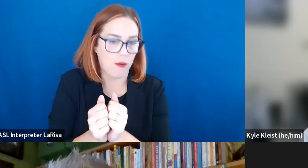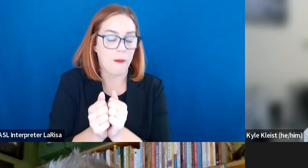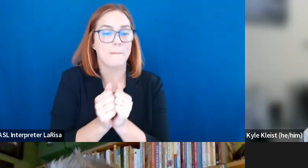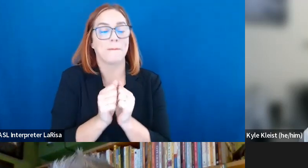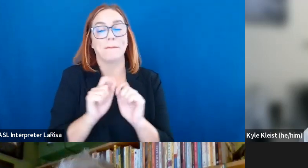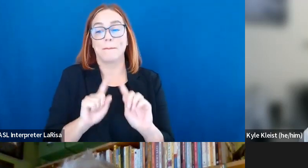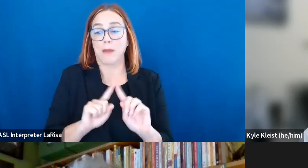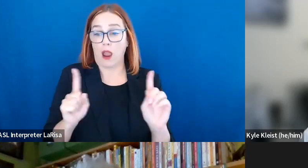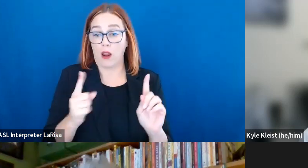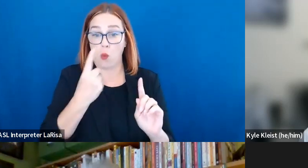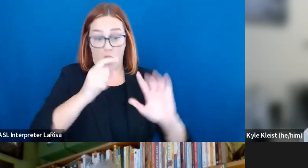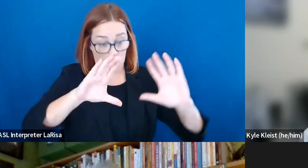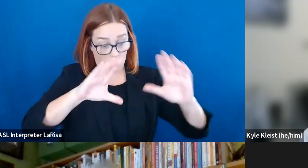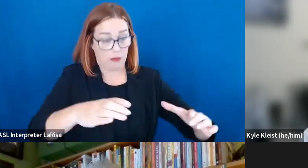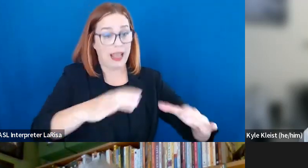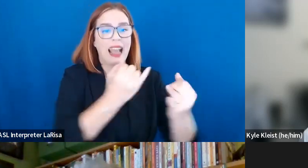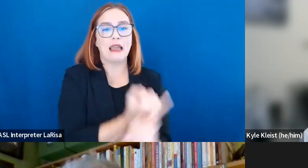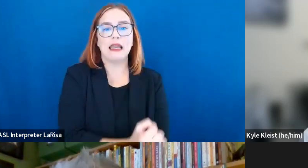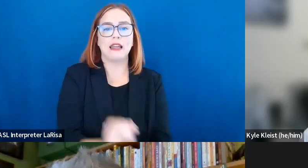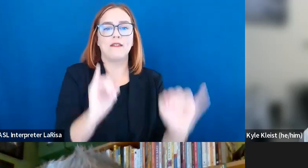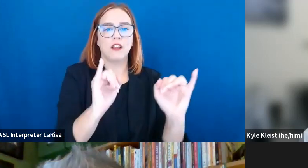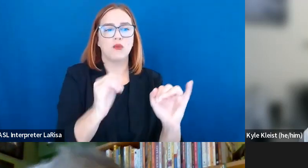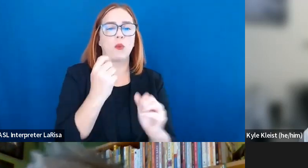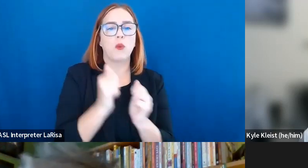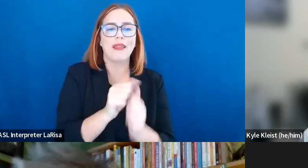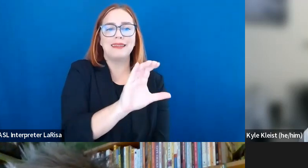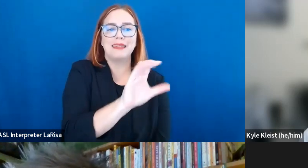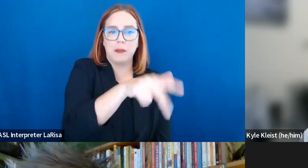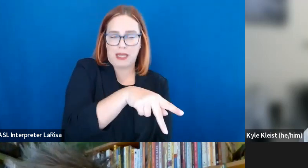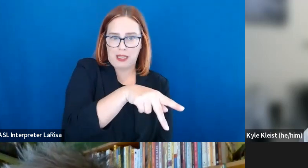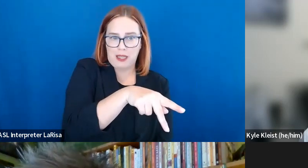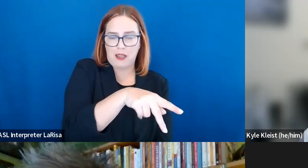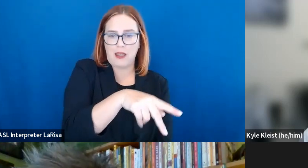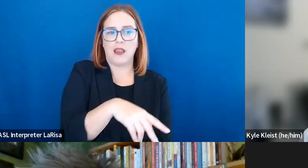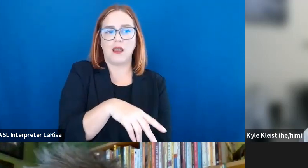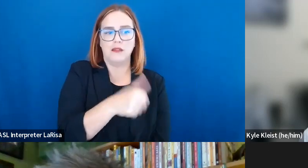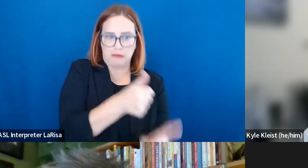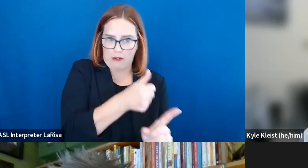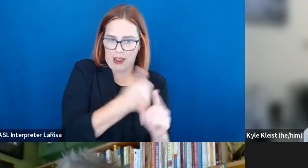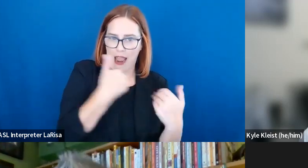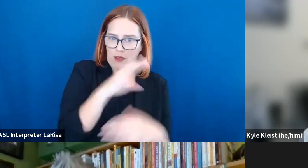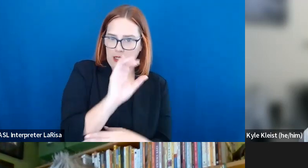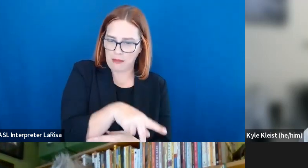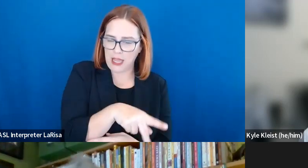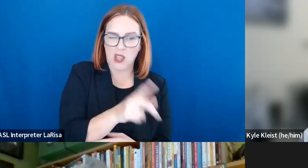for individuals with cerebral palsy, because we saw a need for that